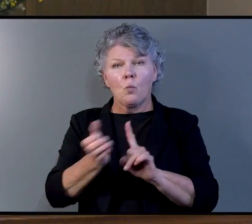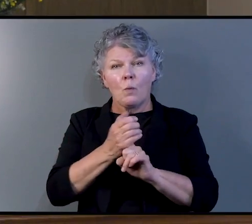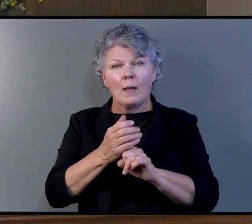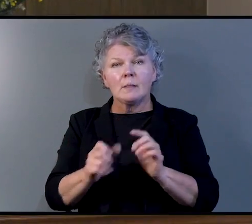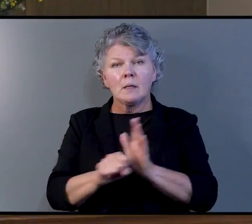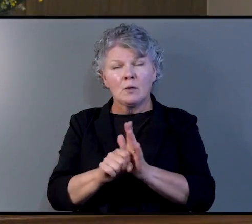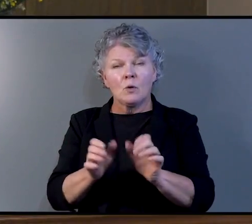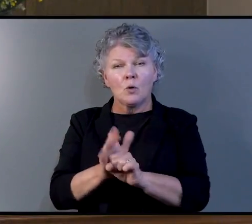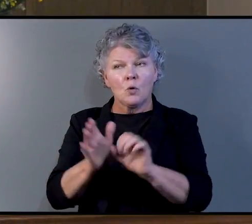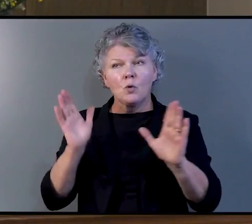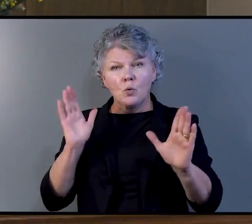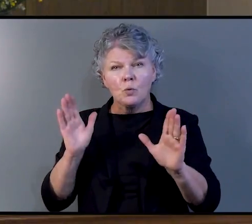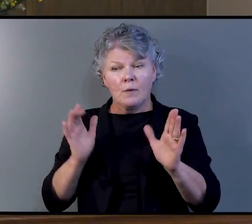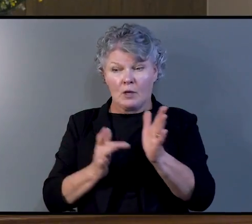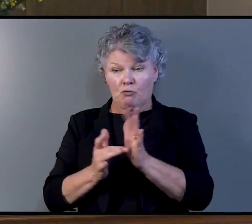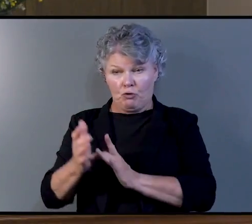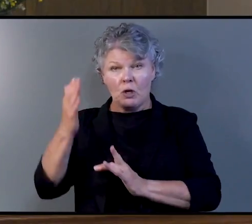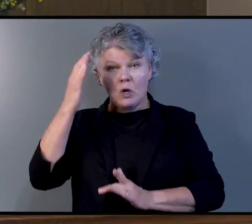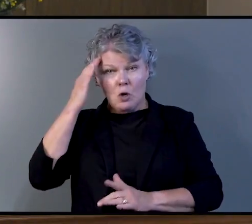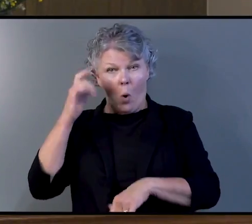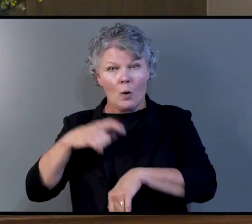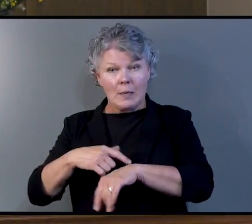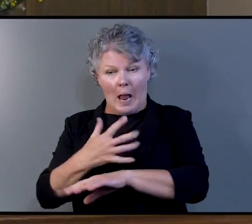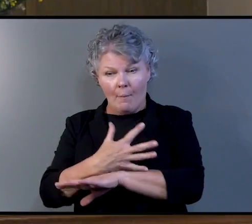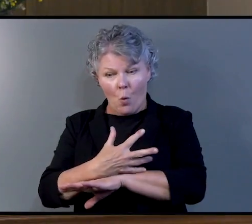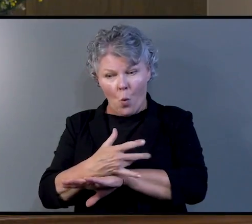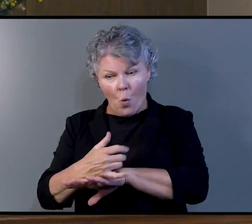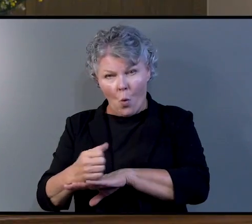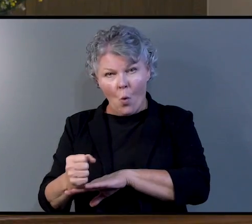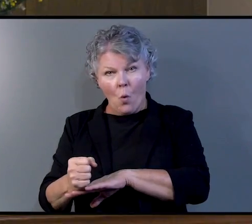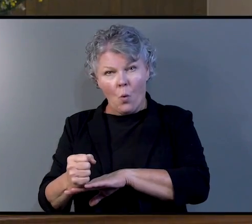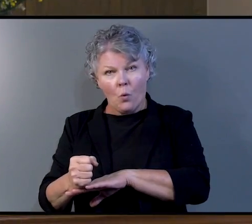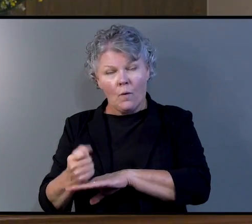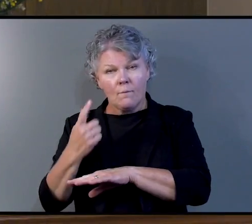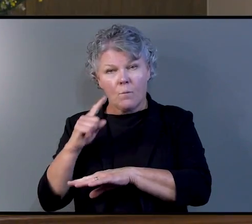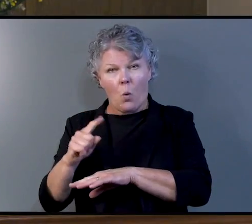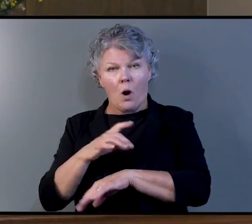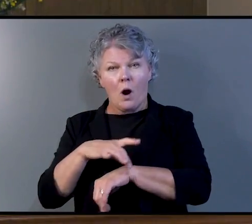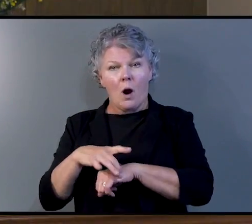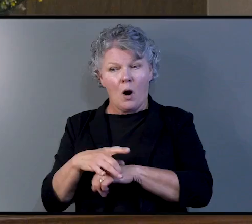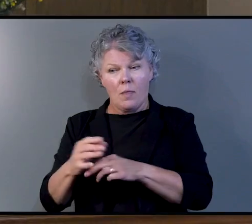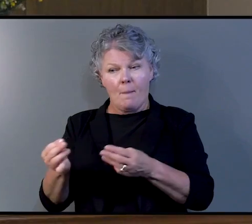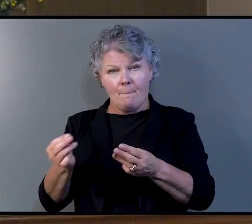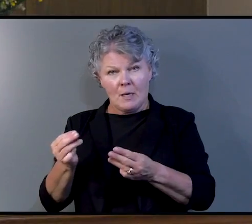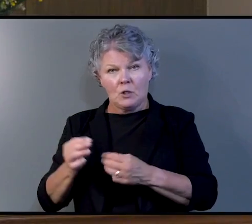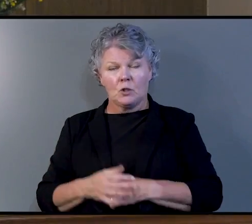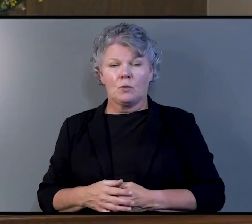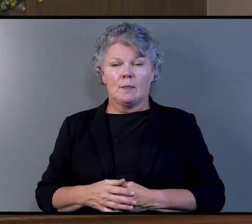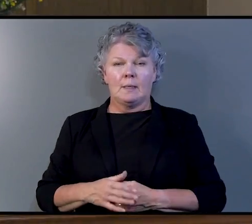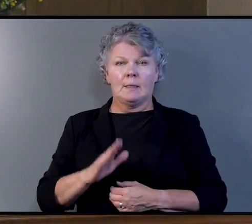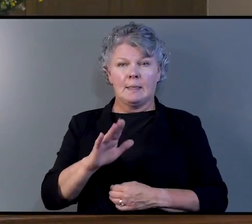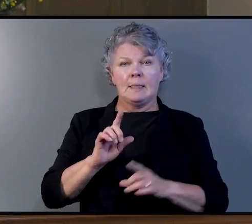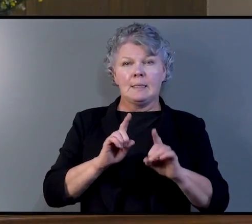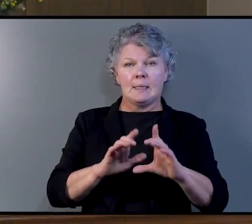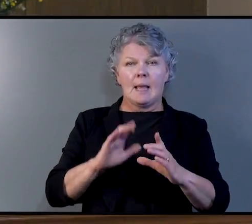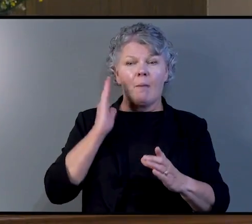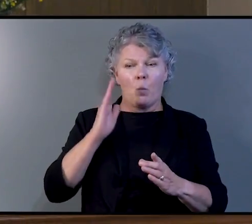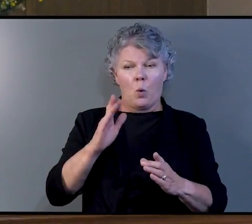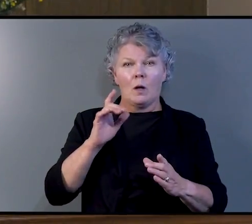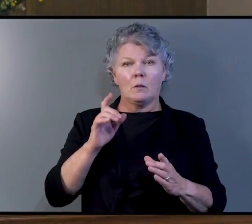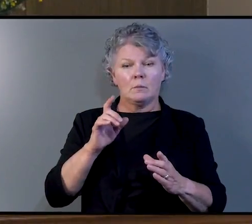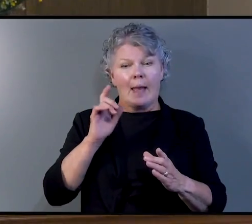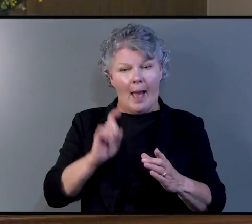crucified. Jesus knows the time is running short for his earthly ministry. Soon his disciples will have to learn